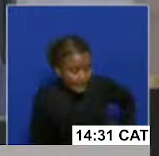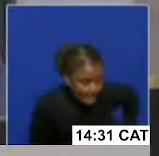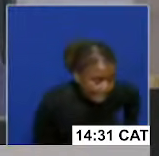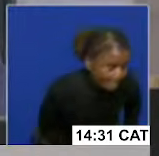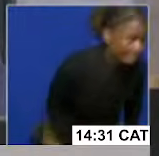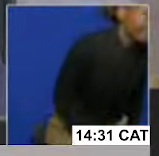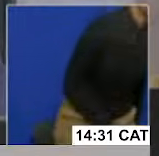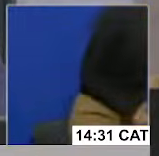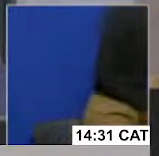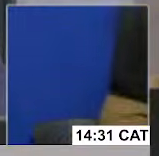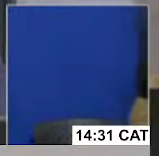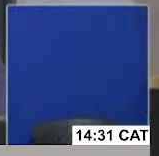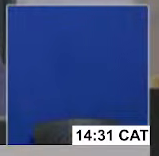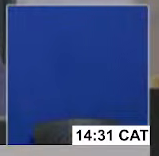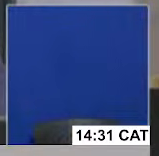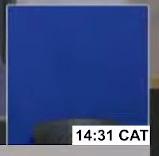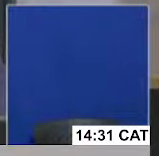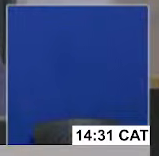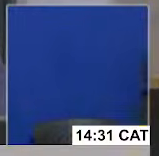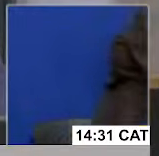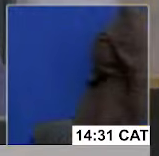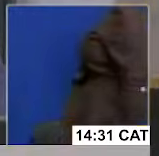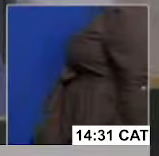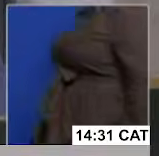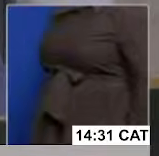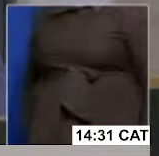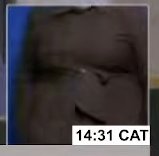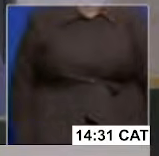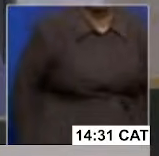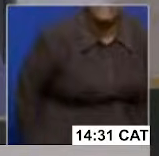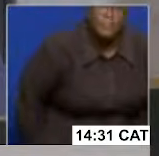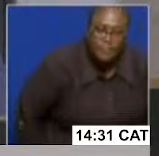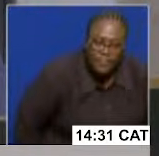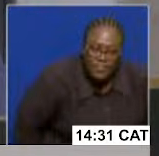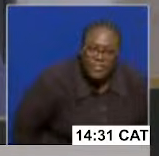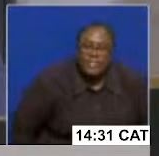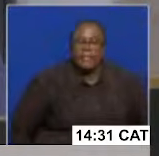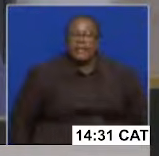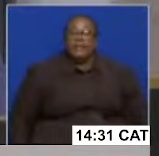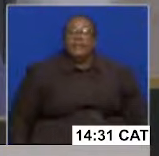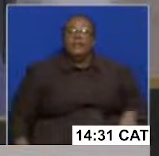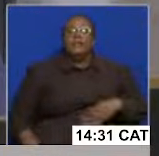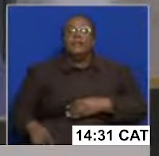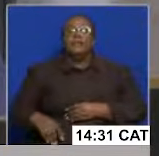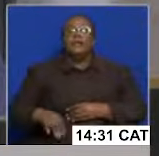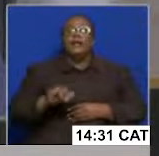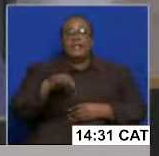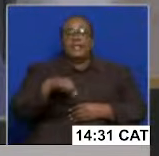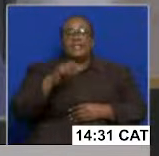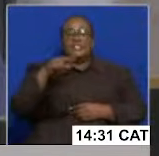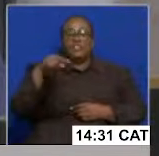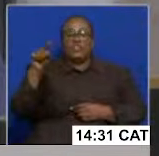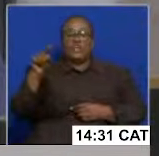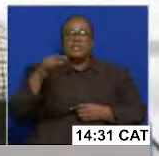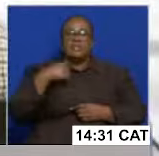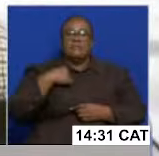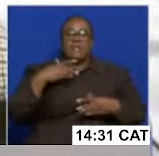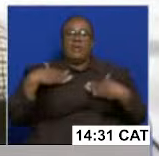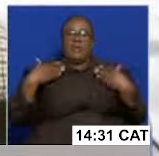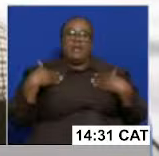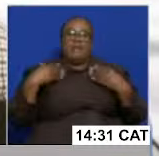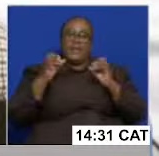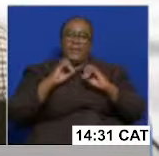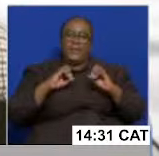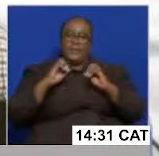Okay, it is correct. It's just that maybe I was not happy. Why does she only want to include me and not include all the members who